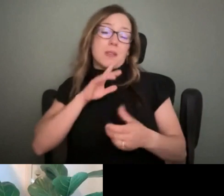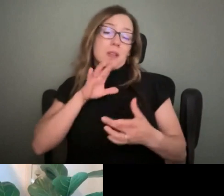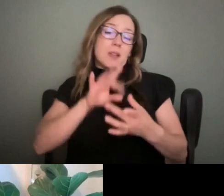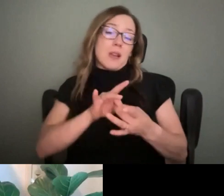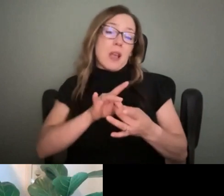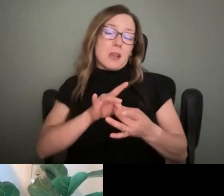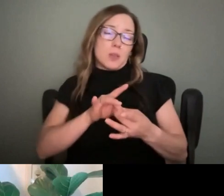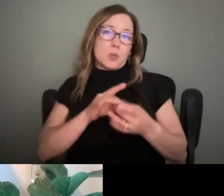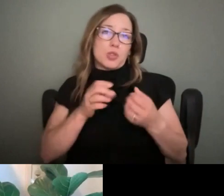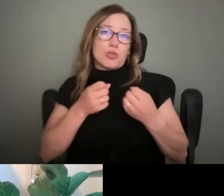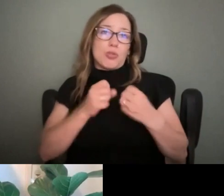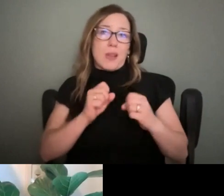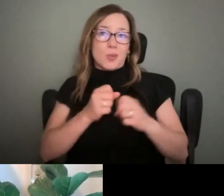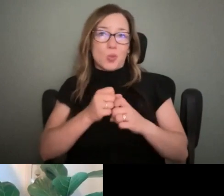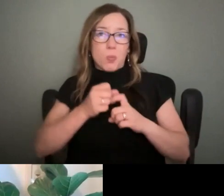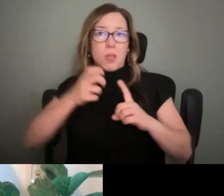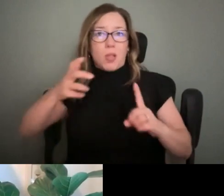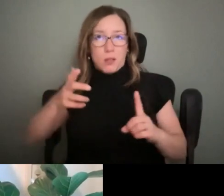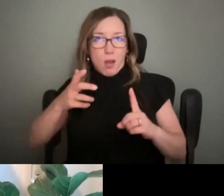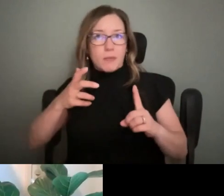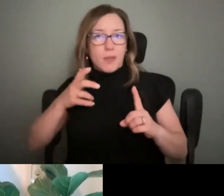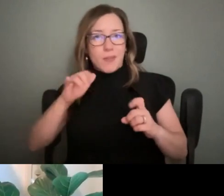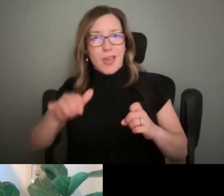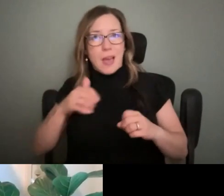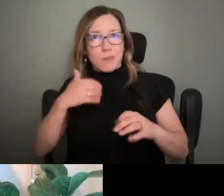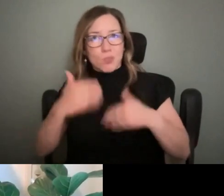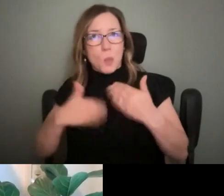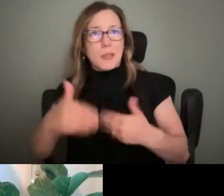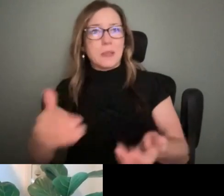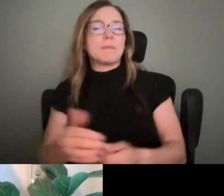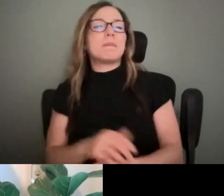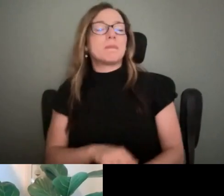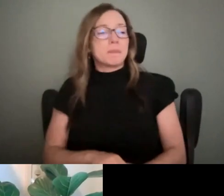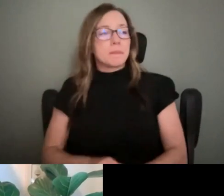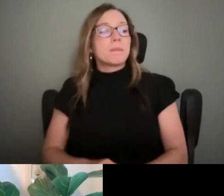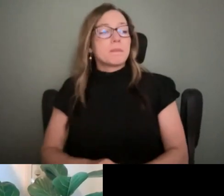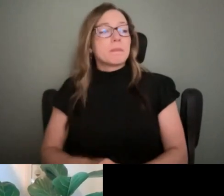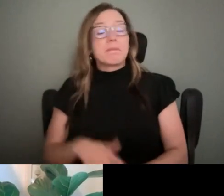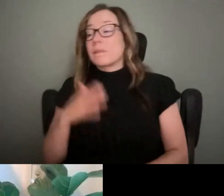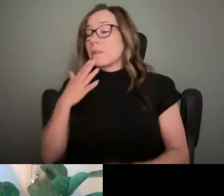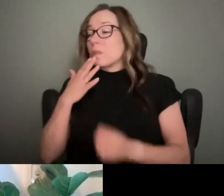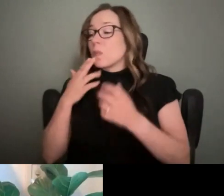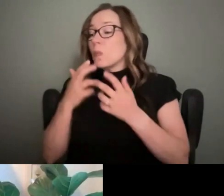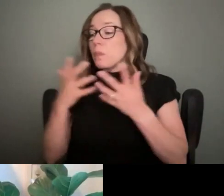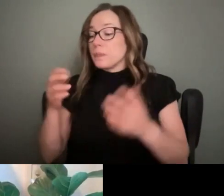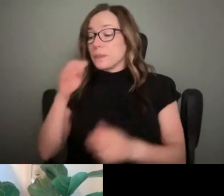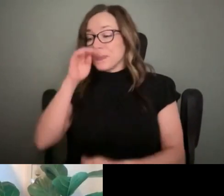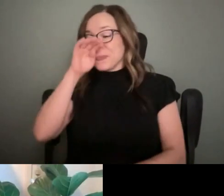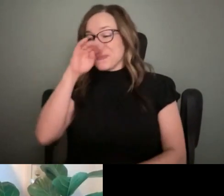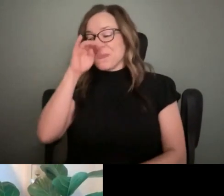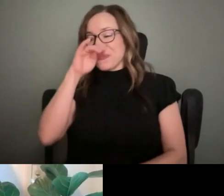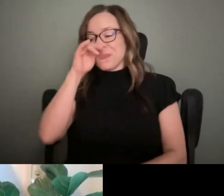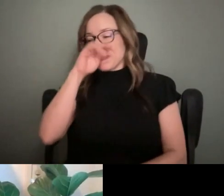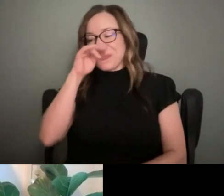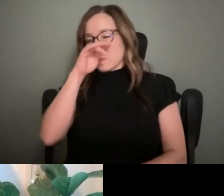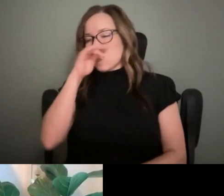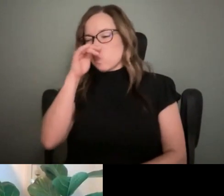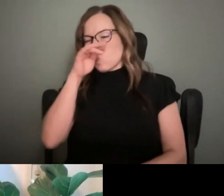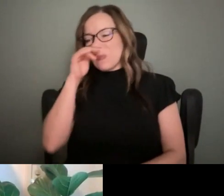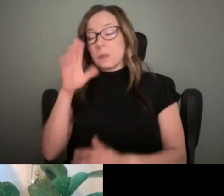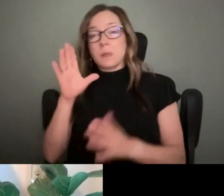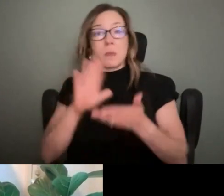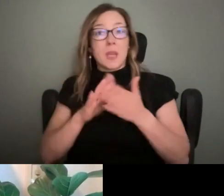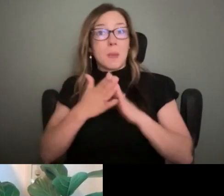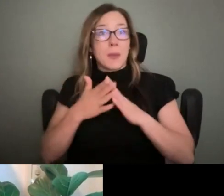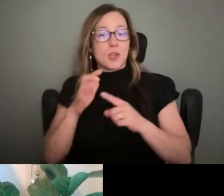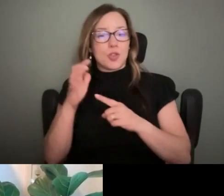build off of that momentum. Super. Thank you so much. There was a question about becoming a champion. So when